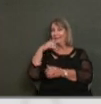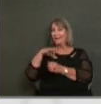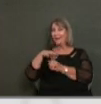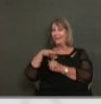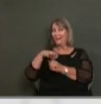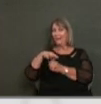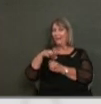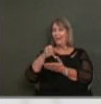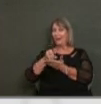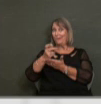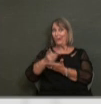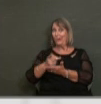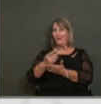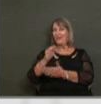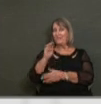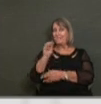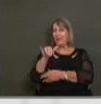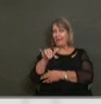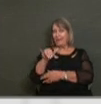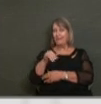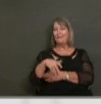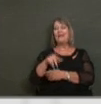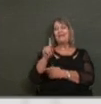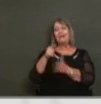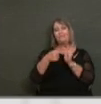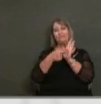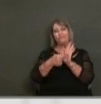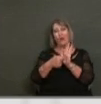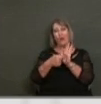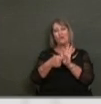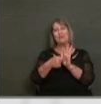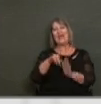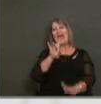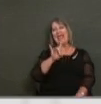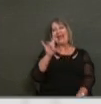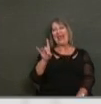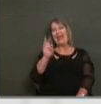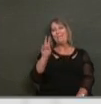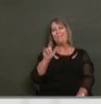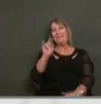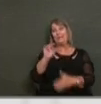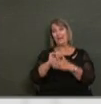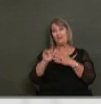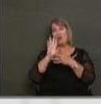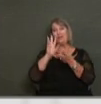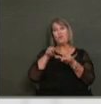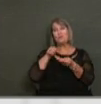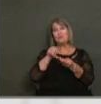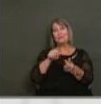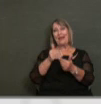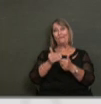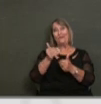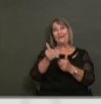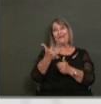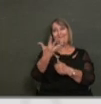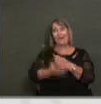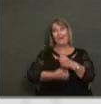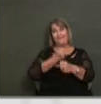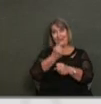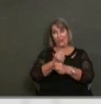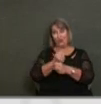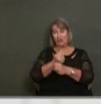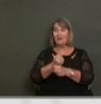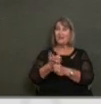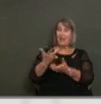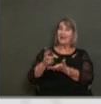in May. This represents the spending plan of $88 million over the next 5 years. That's an investment